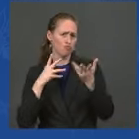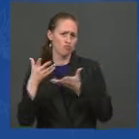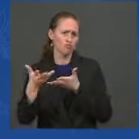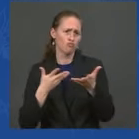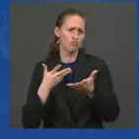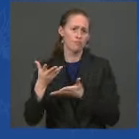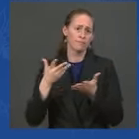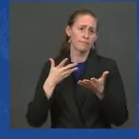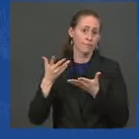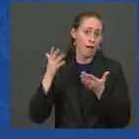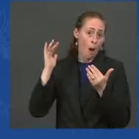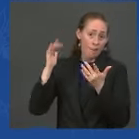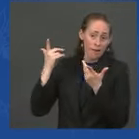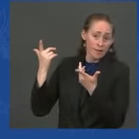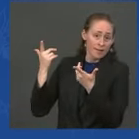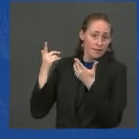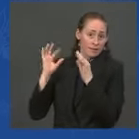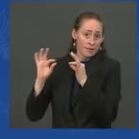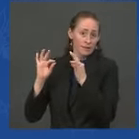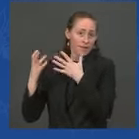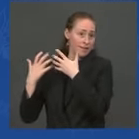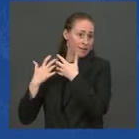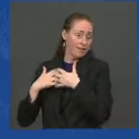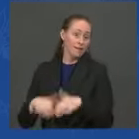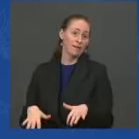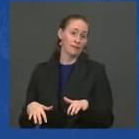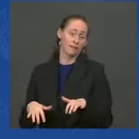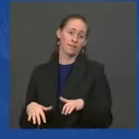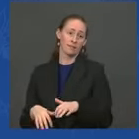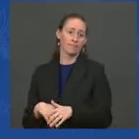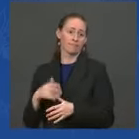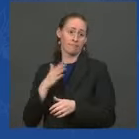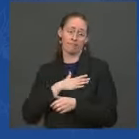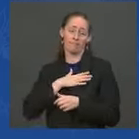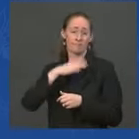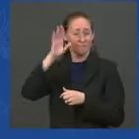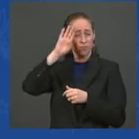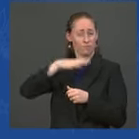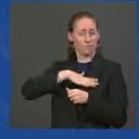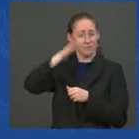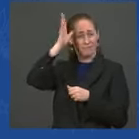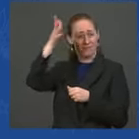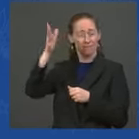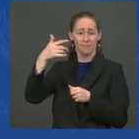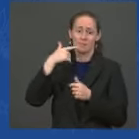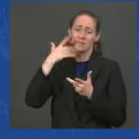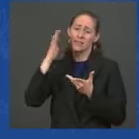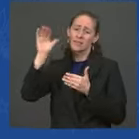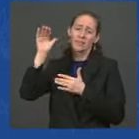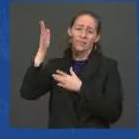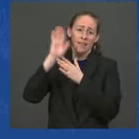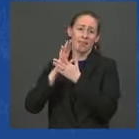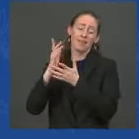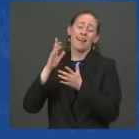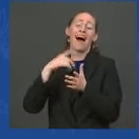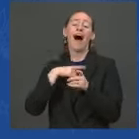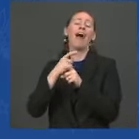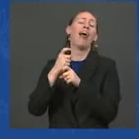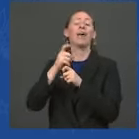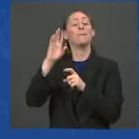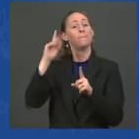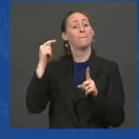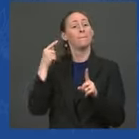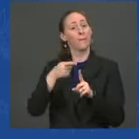goodwill of neighbors and the creek not rise, as my grandpa would say. But all kidding aside, we're going to keep